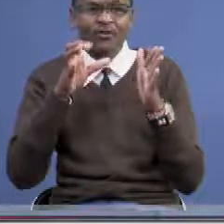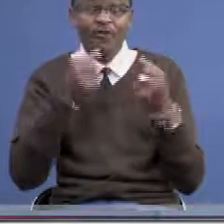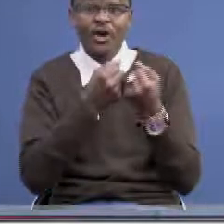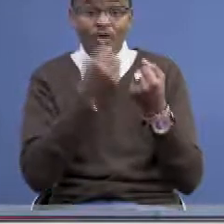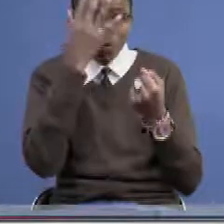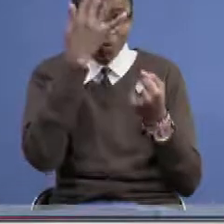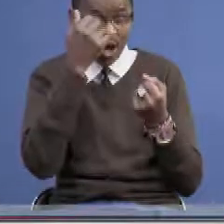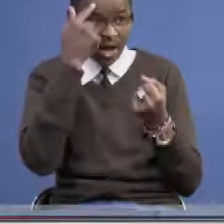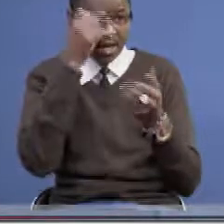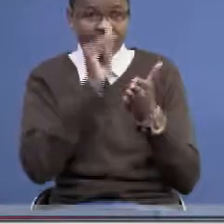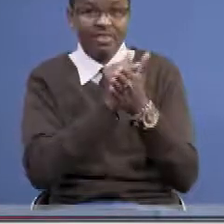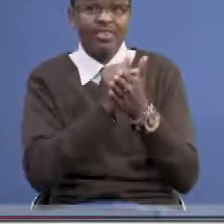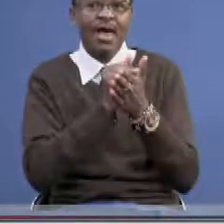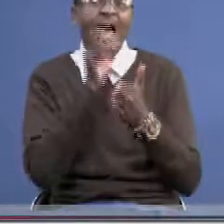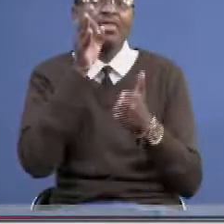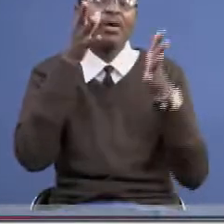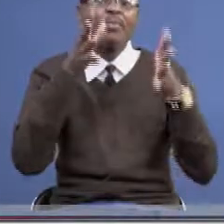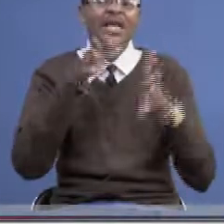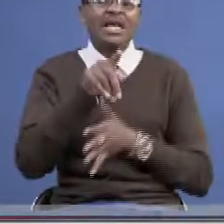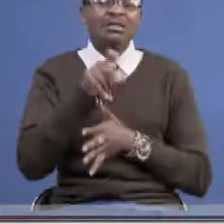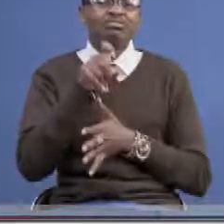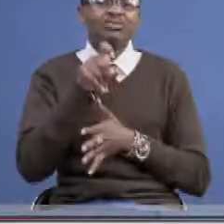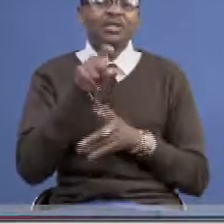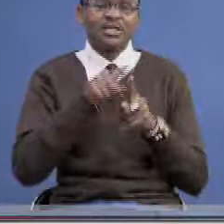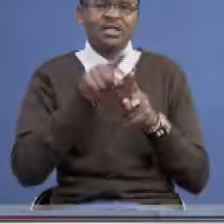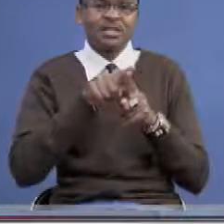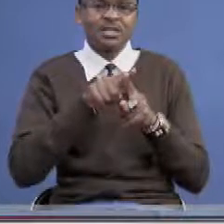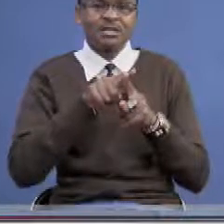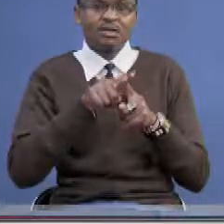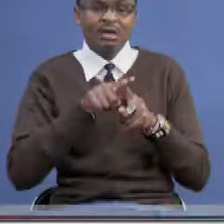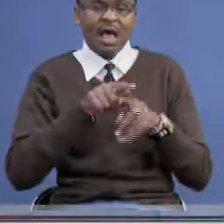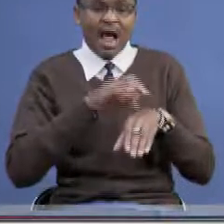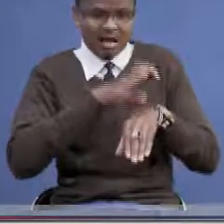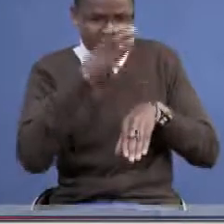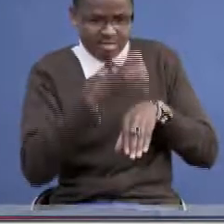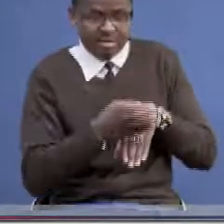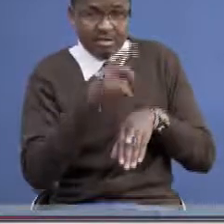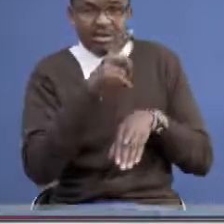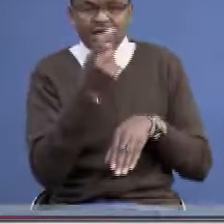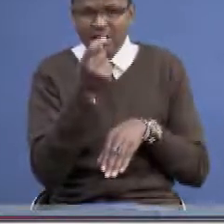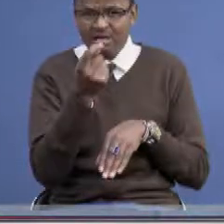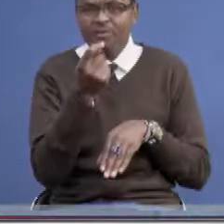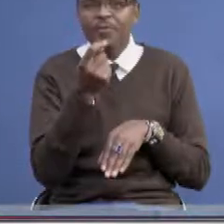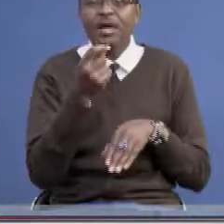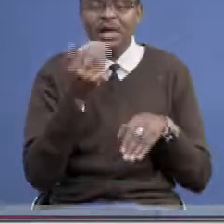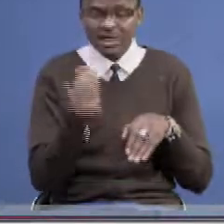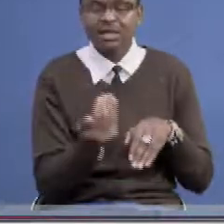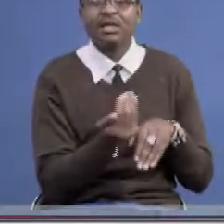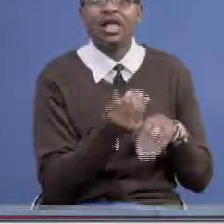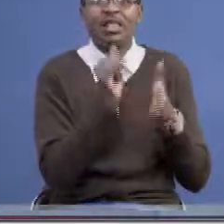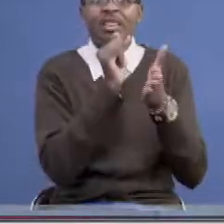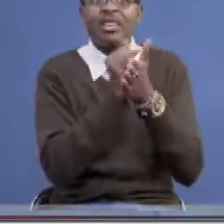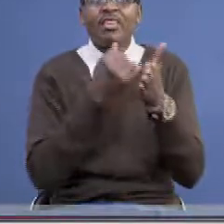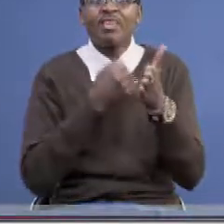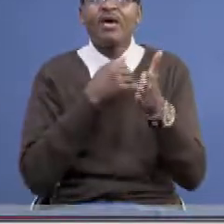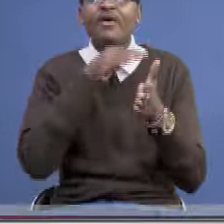over allegations that the preacher has defiled and impregnated a minor in the area, and when questioned by locals, threatened them that they